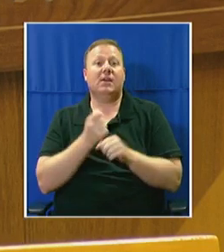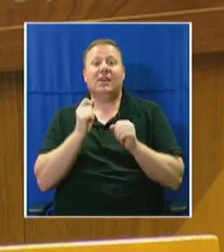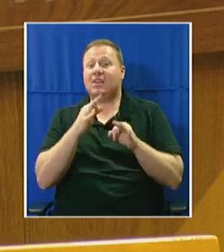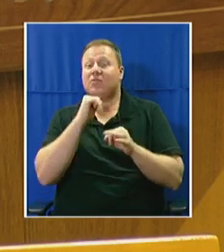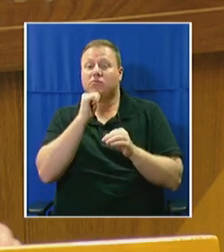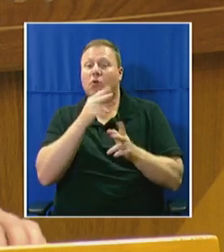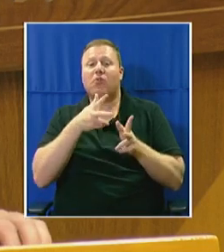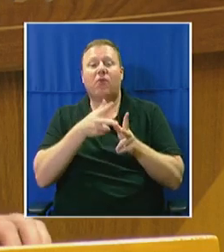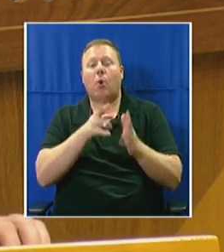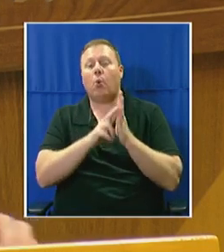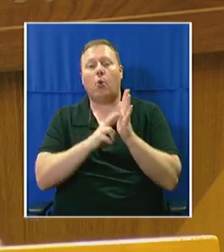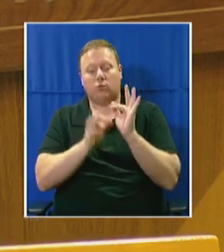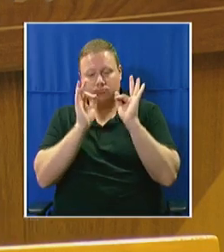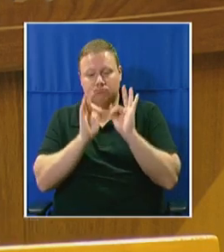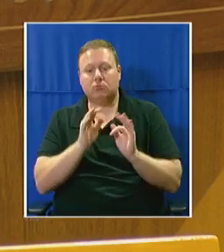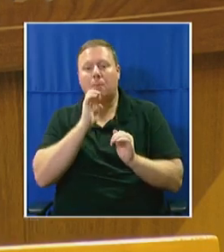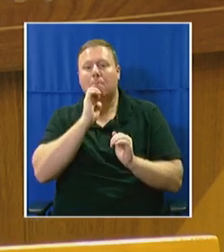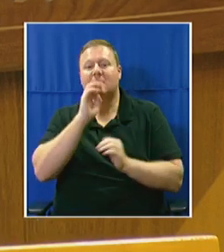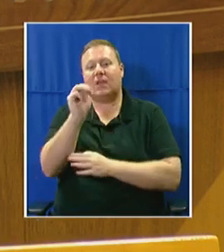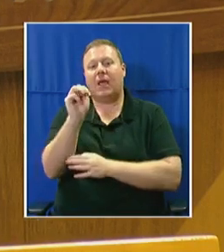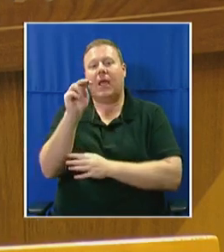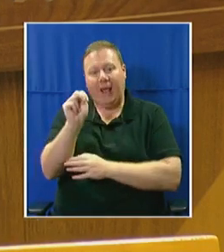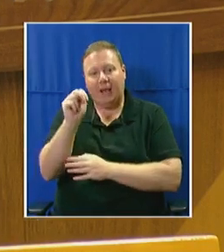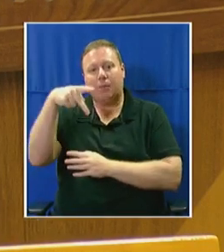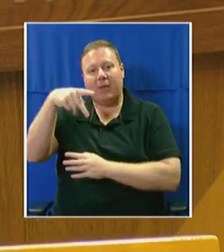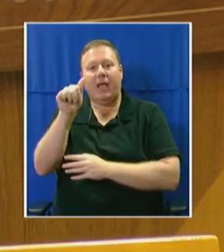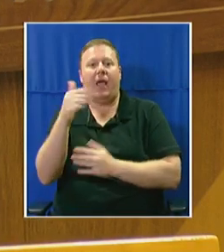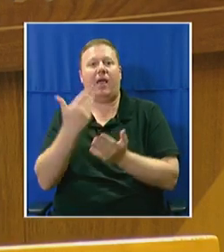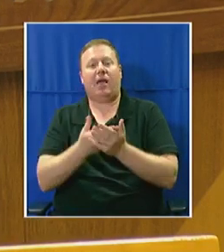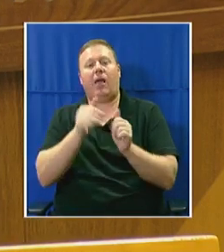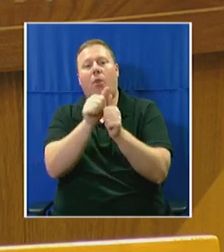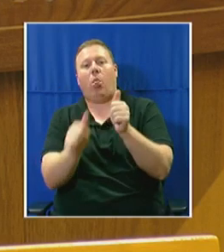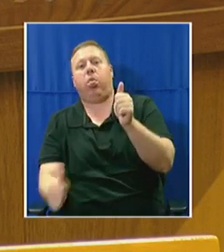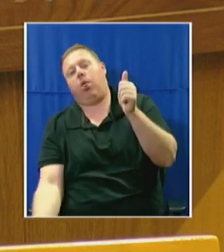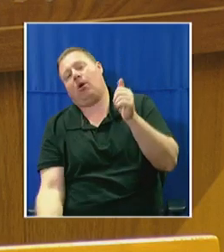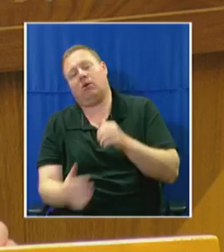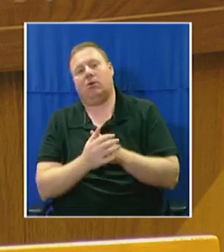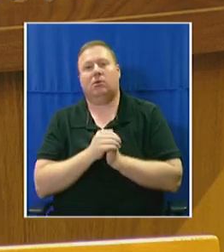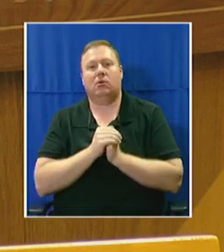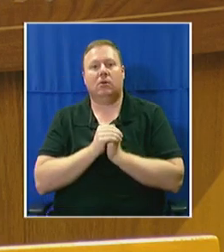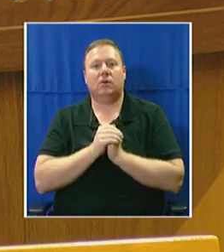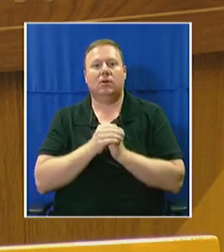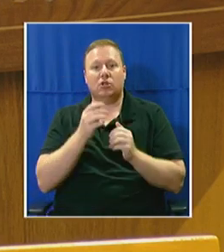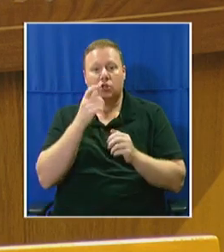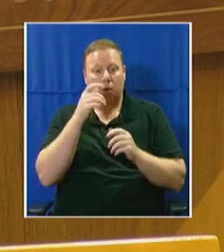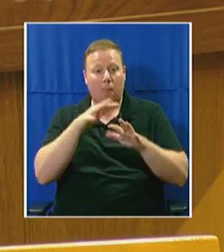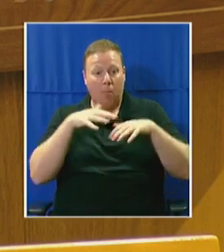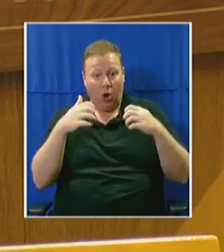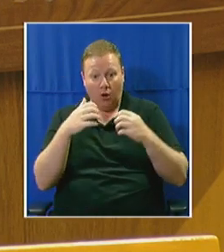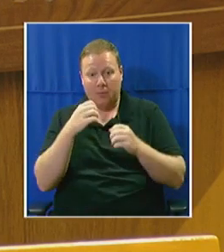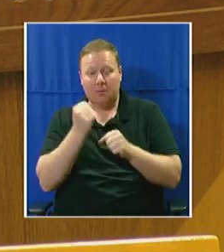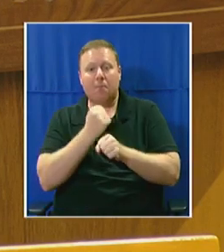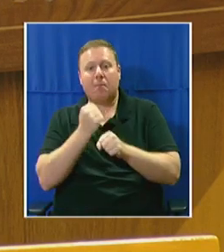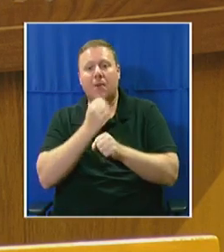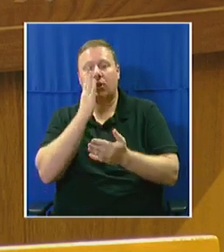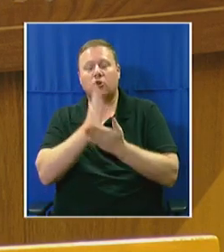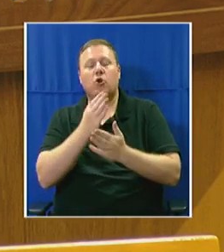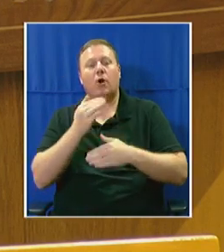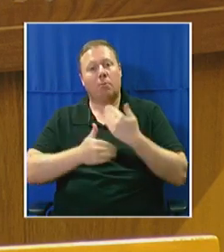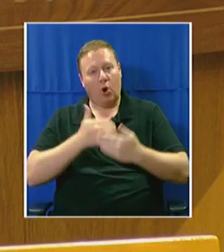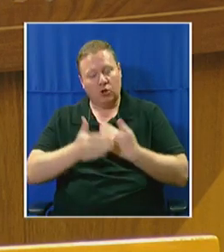more important than our ordinary powers of oversight aimed at ensuring that the president acts lawfully when making a decision which